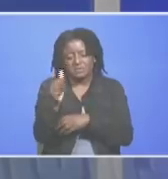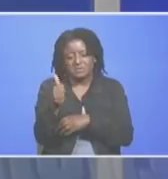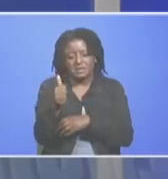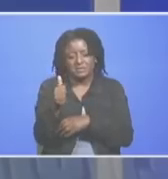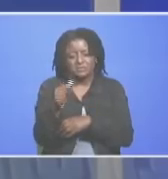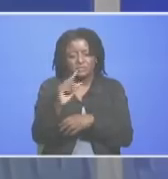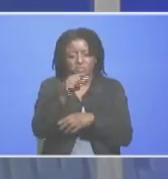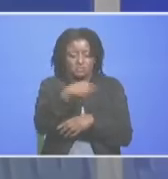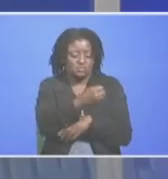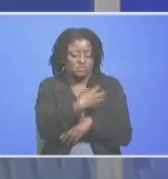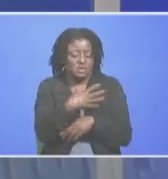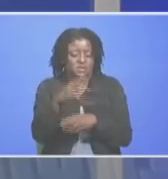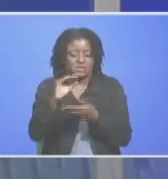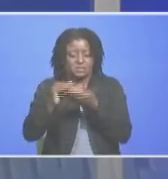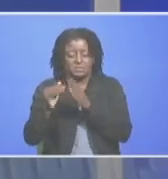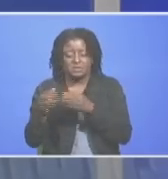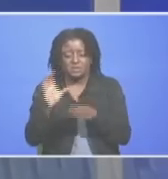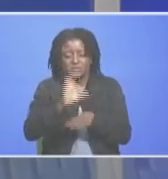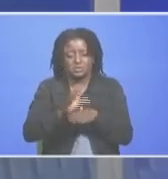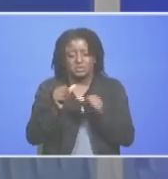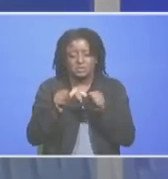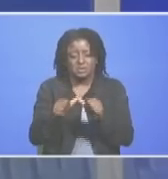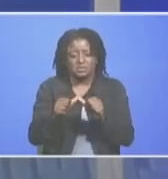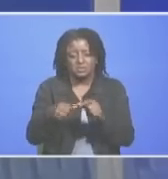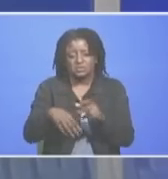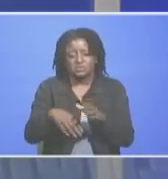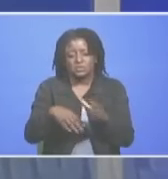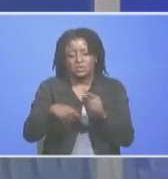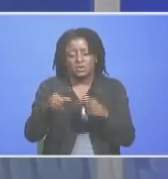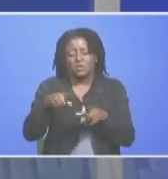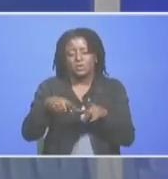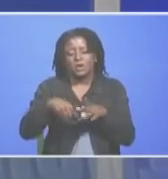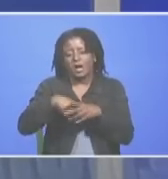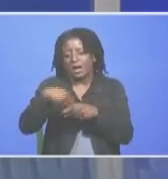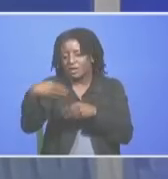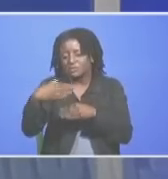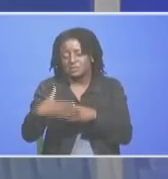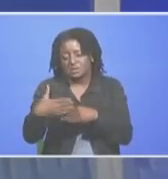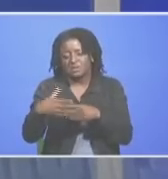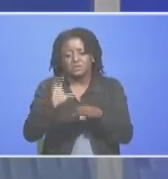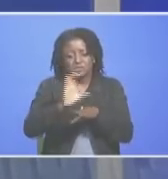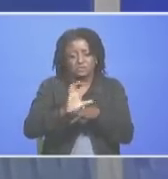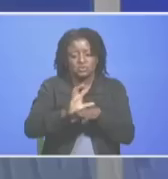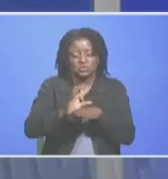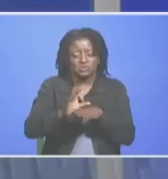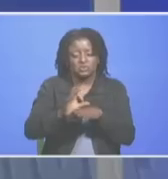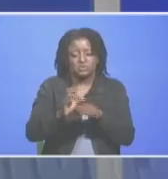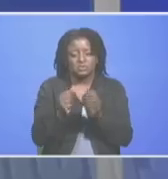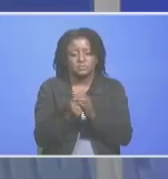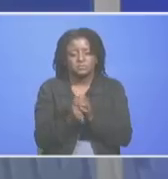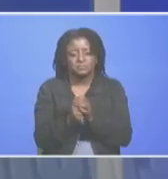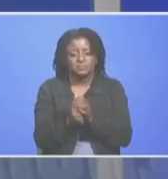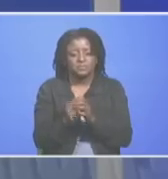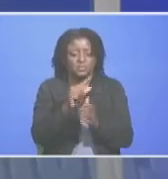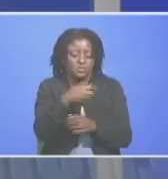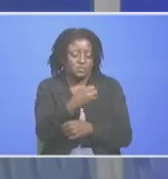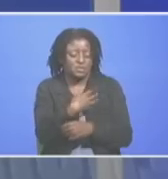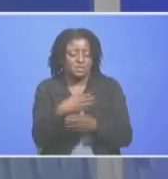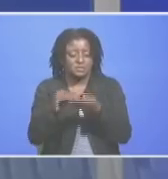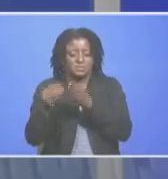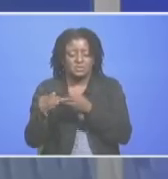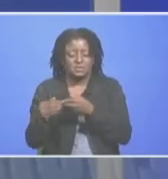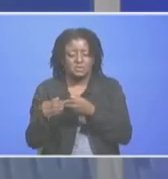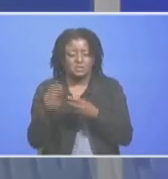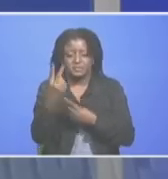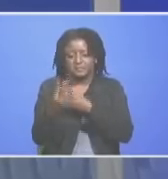Grace Community Church continues to break out of the church's walls. Nestled within the Marathon community, Grace Community has been making its